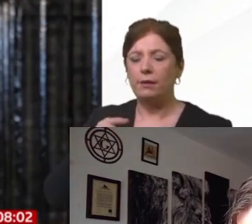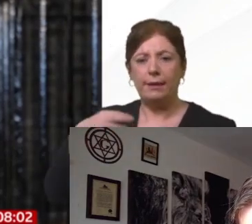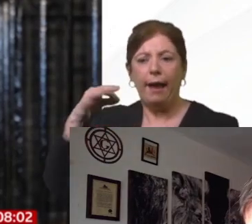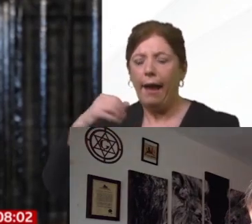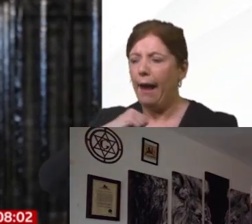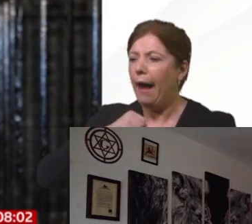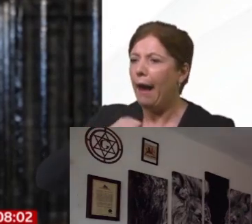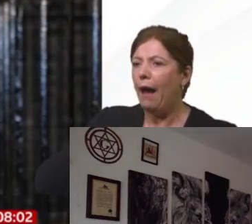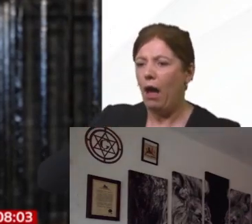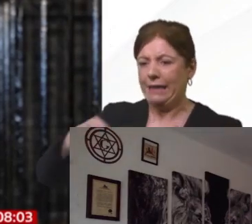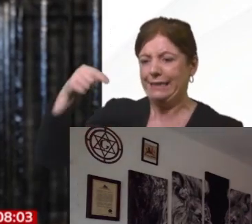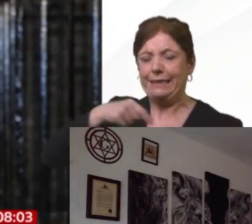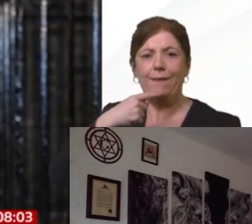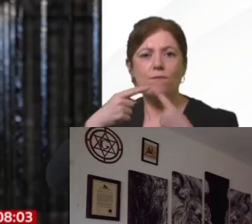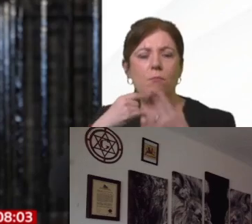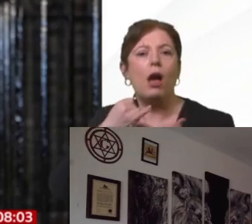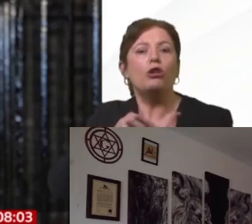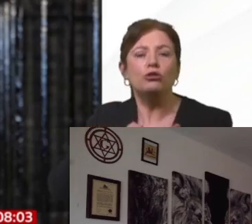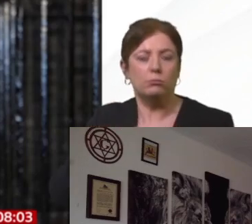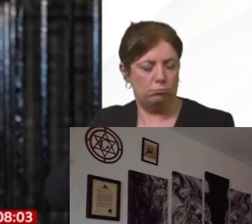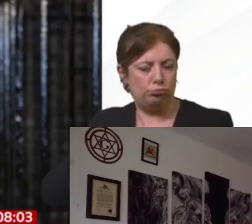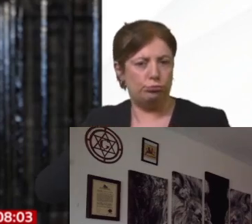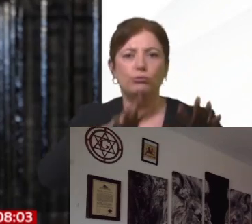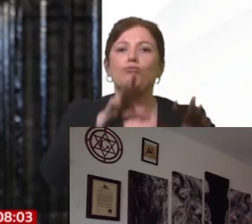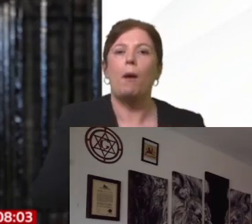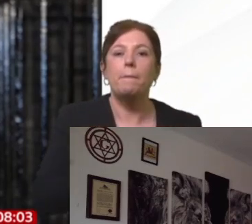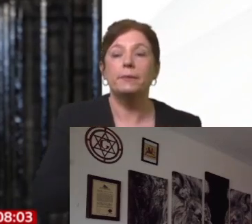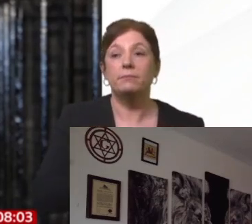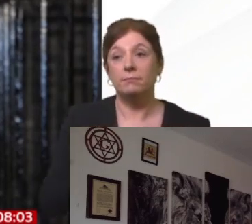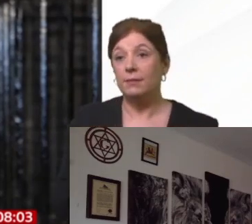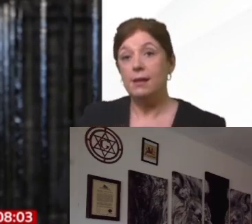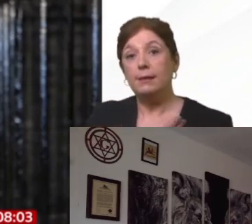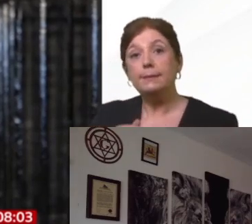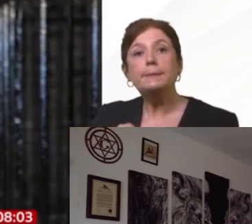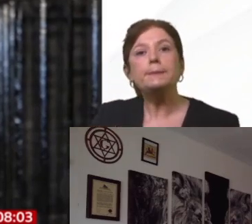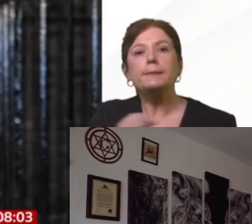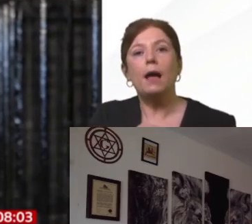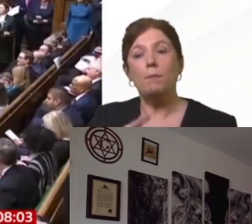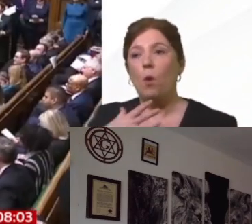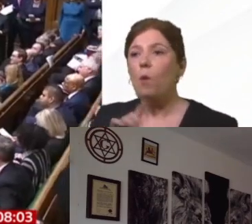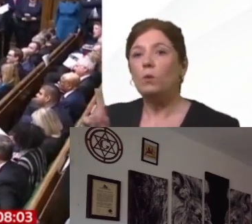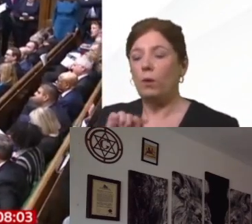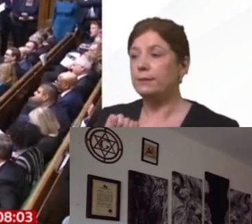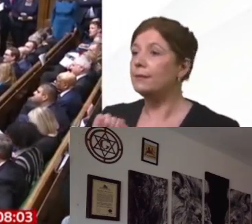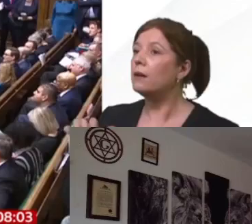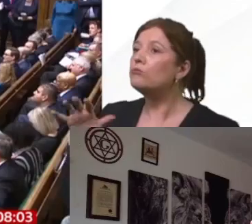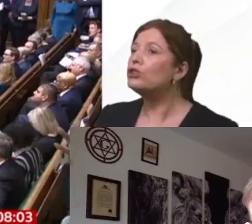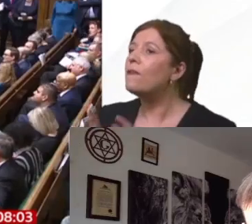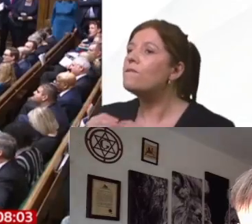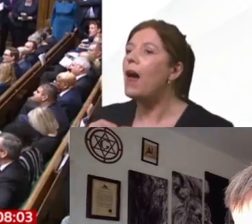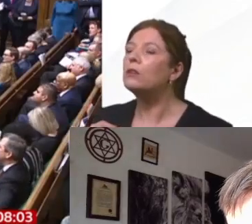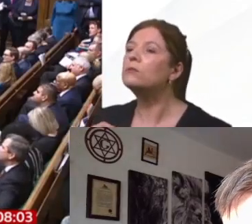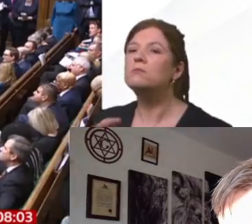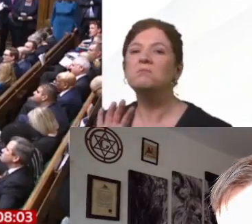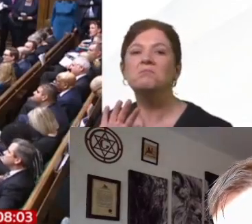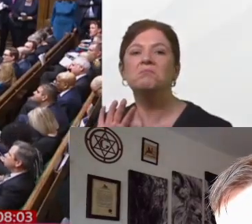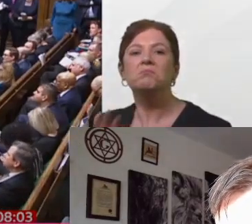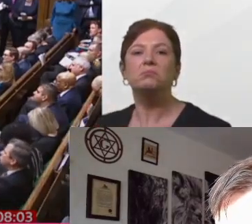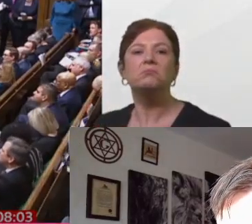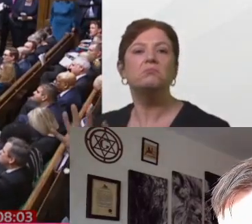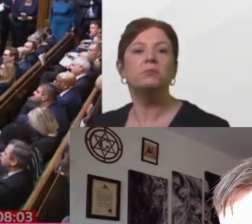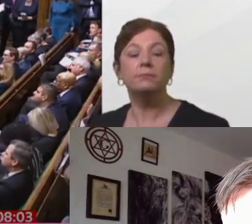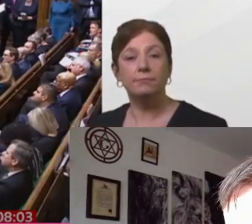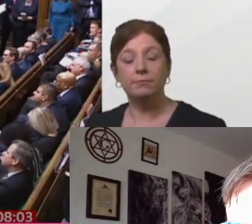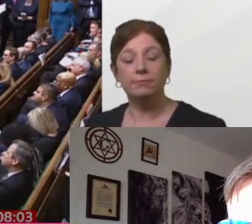also act to prevent people entering this country whose aim is to undermine its values. This isn't a new legal standard. What are